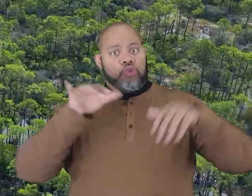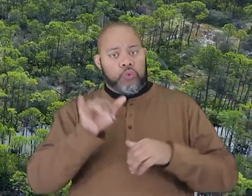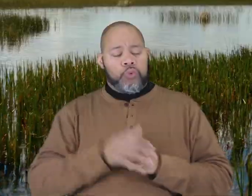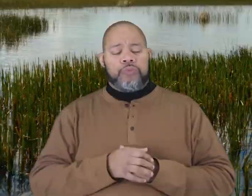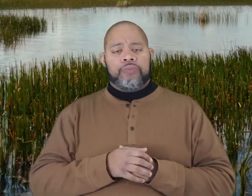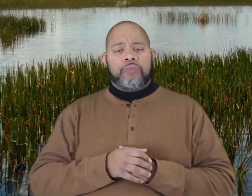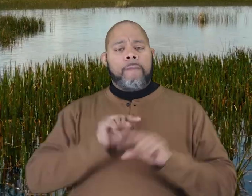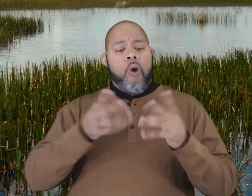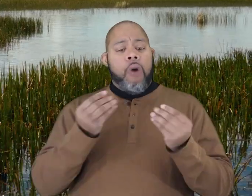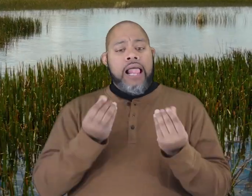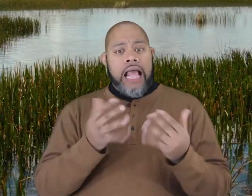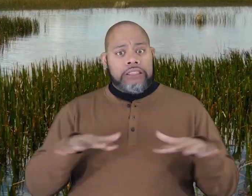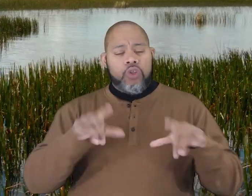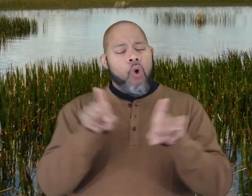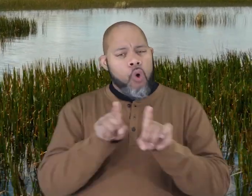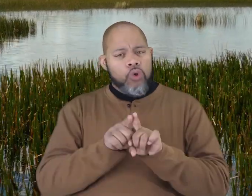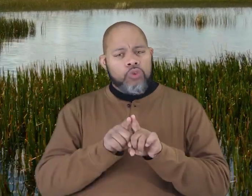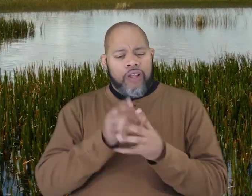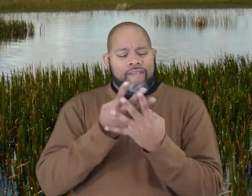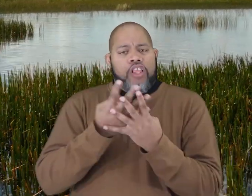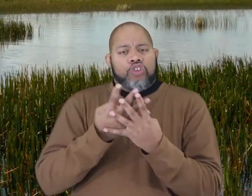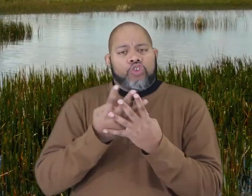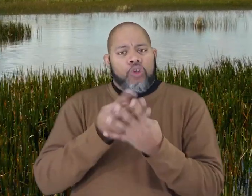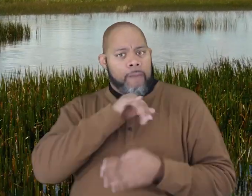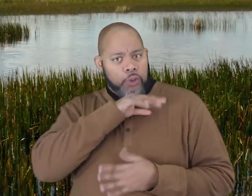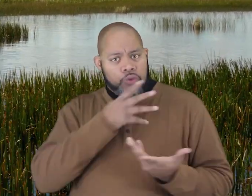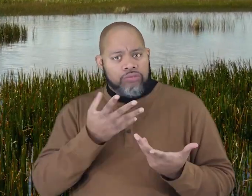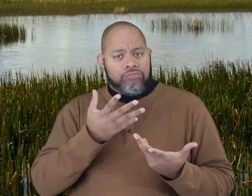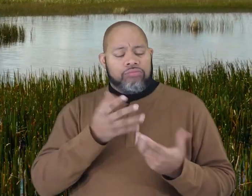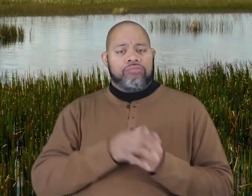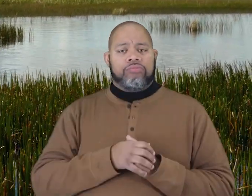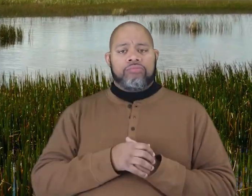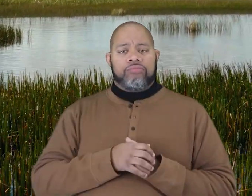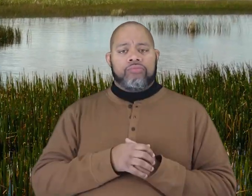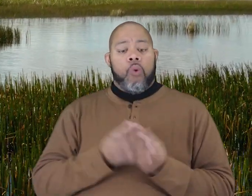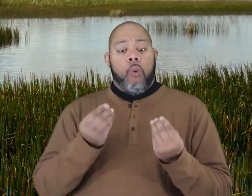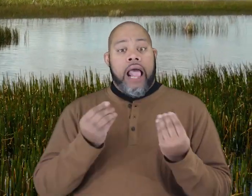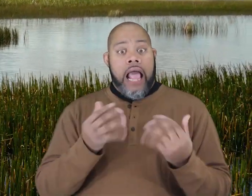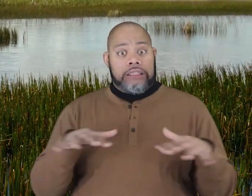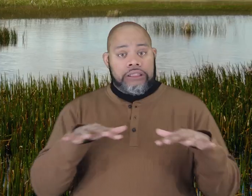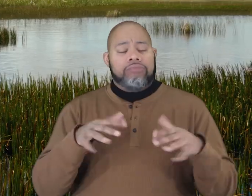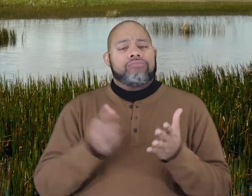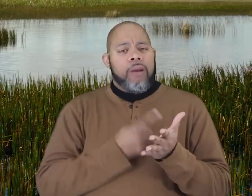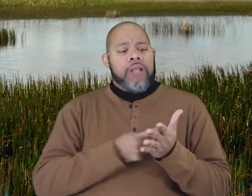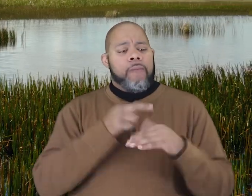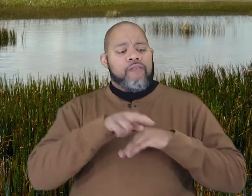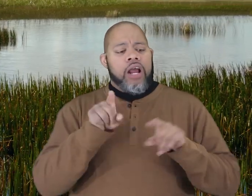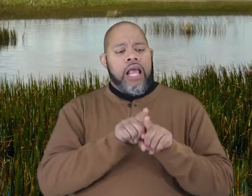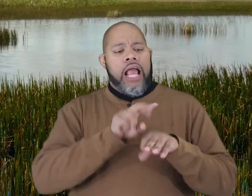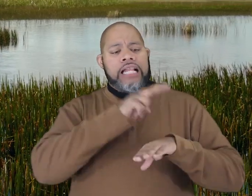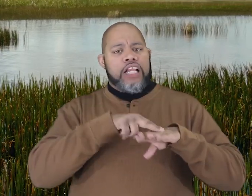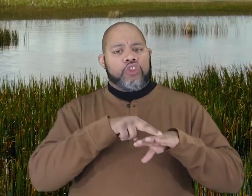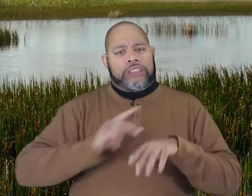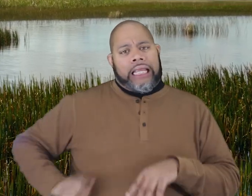surges. But wetlands also filter out pollutants and contaminants. Wetlands are sometimes referred